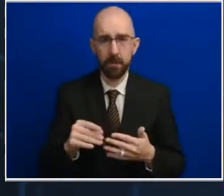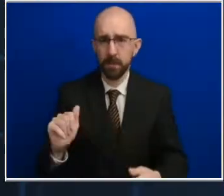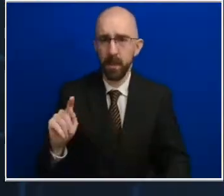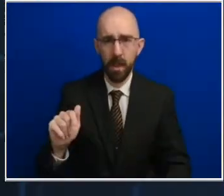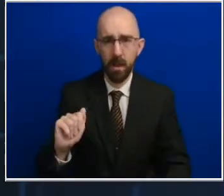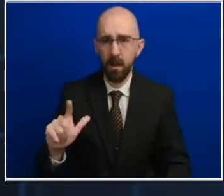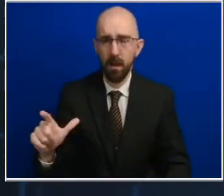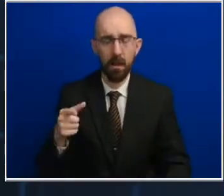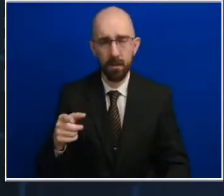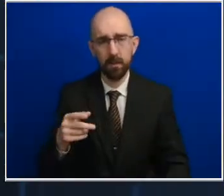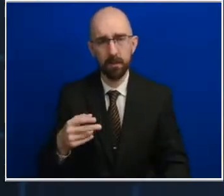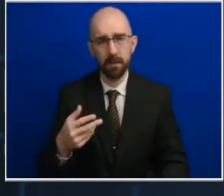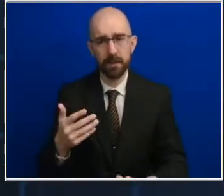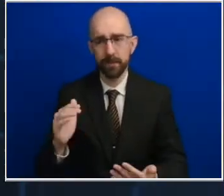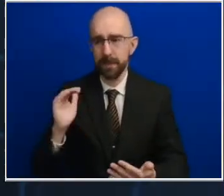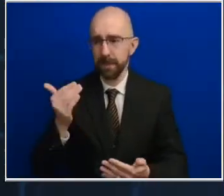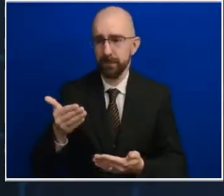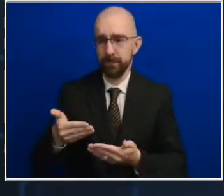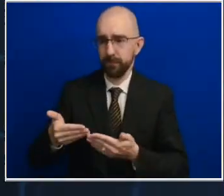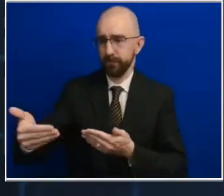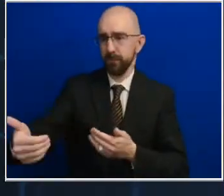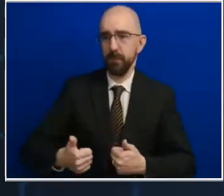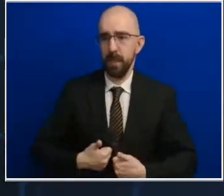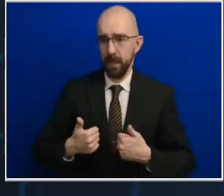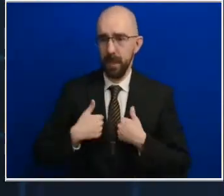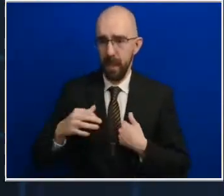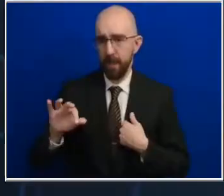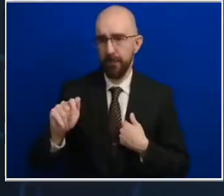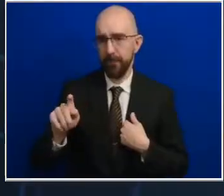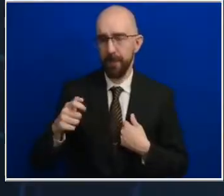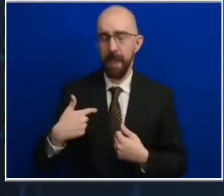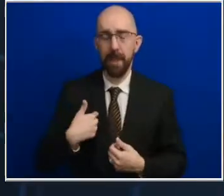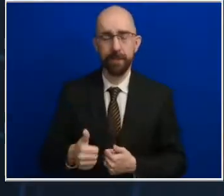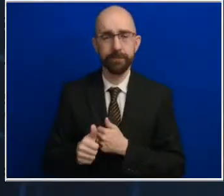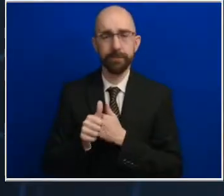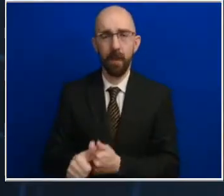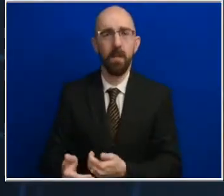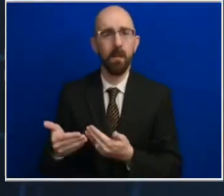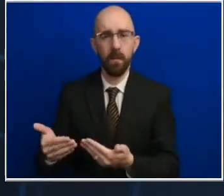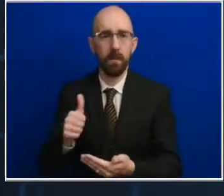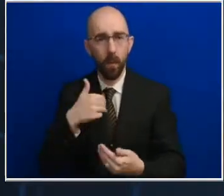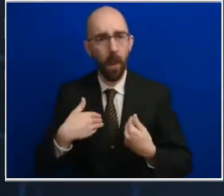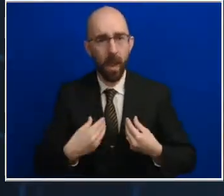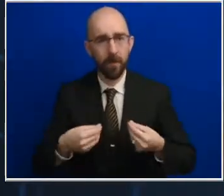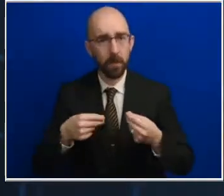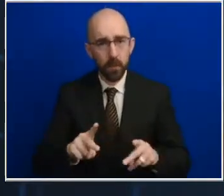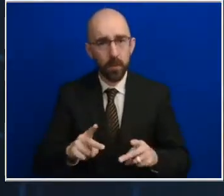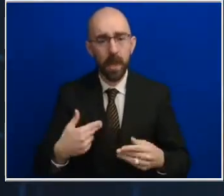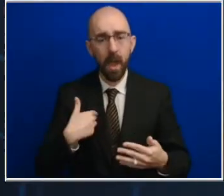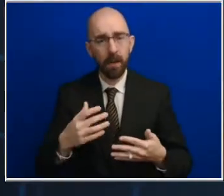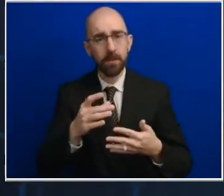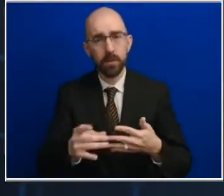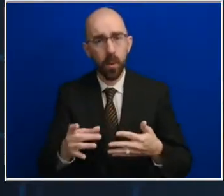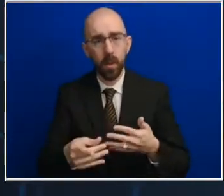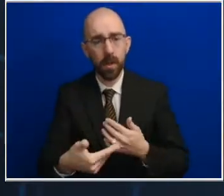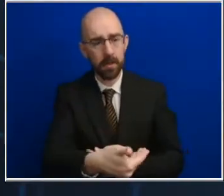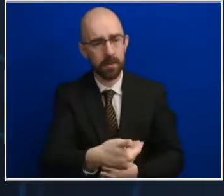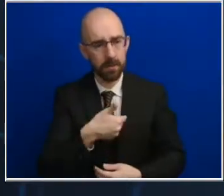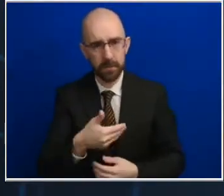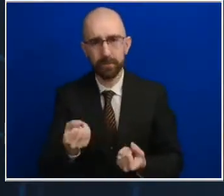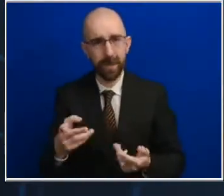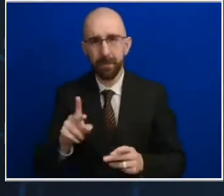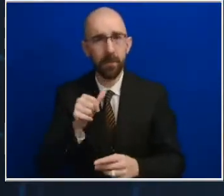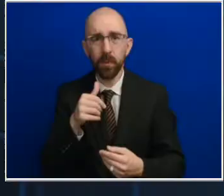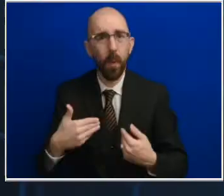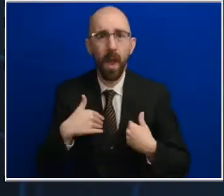down the barrel of just what life and fate has in store for them, as opposed to an opportunity and an option. And I think if you can, like I said a